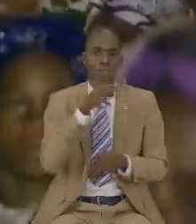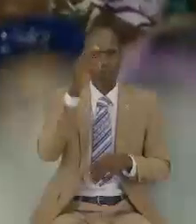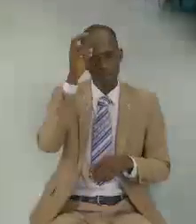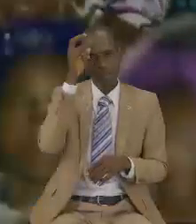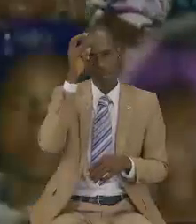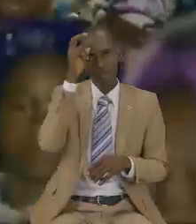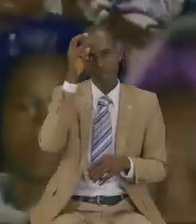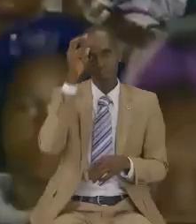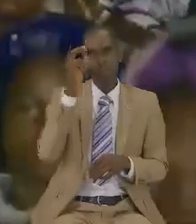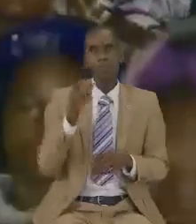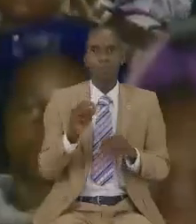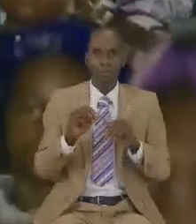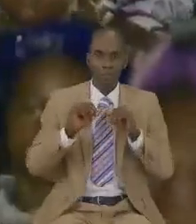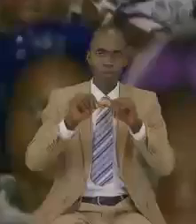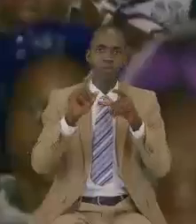are. We love you.